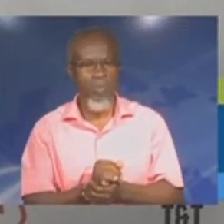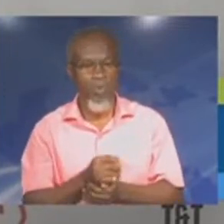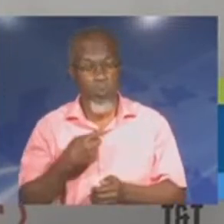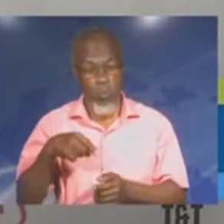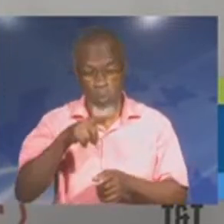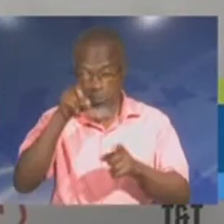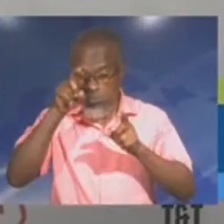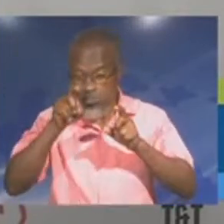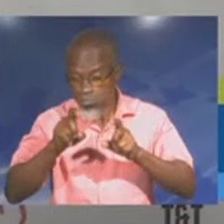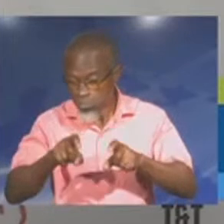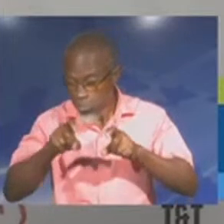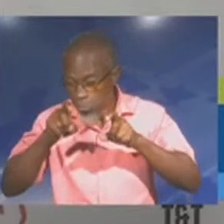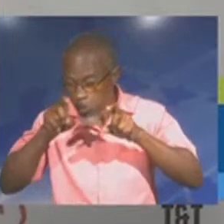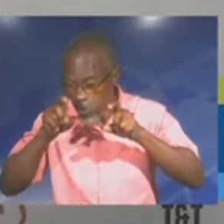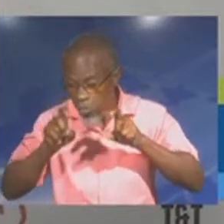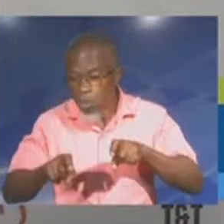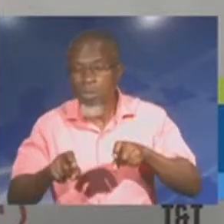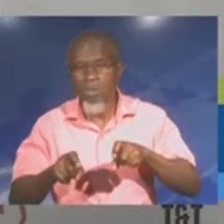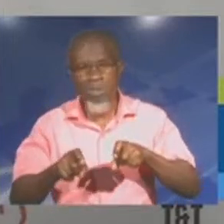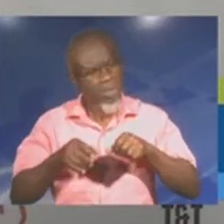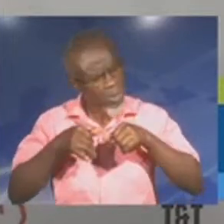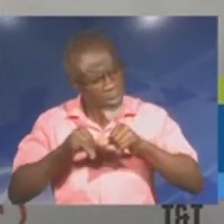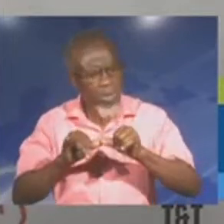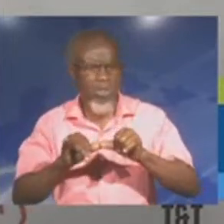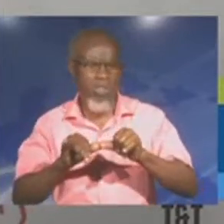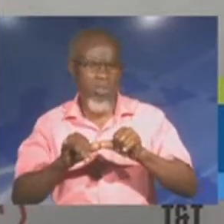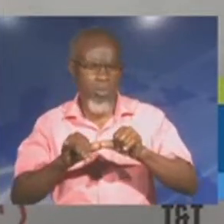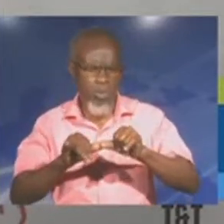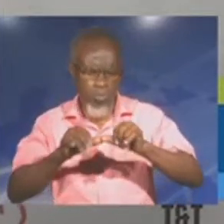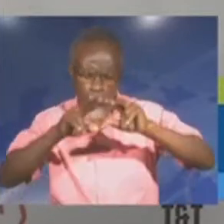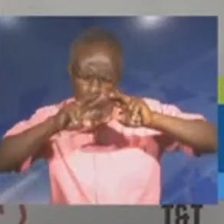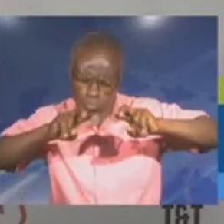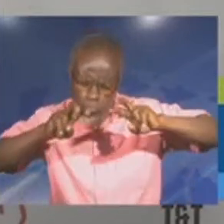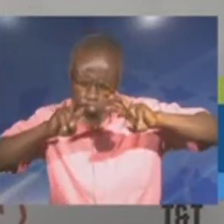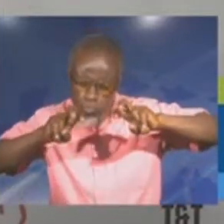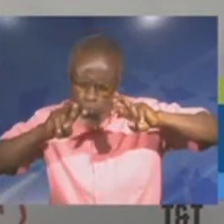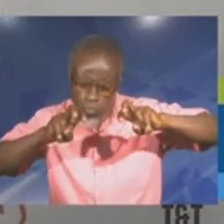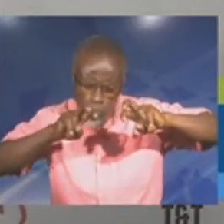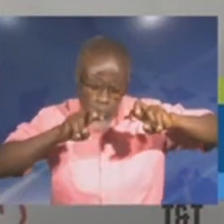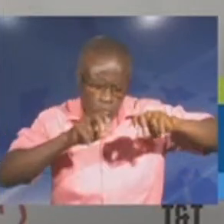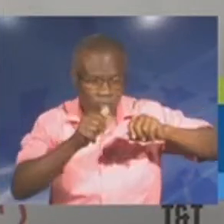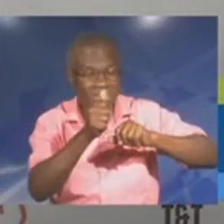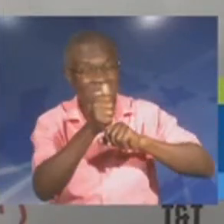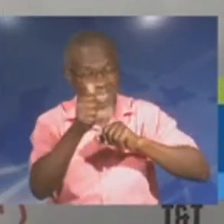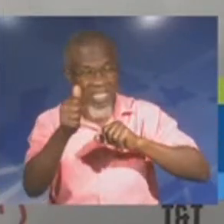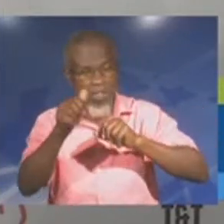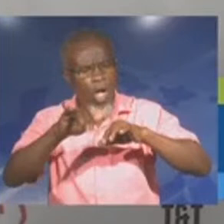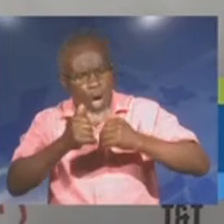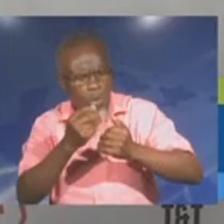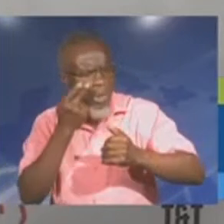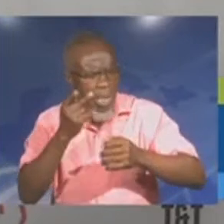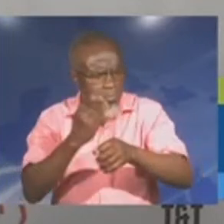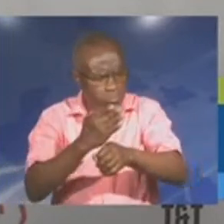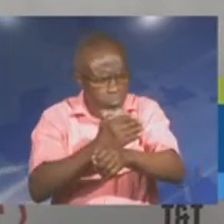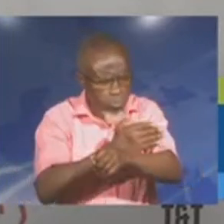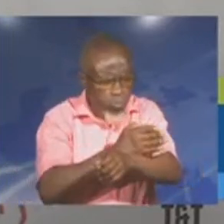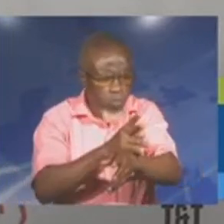as nurses must continue to do our research for improvement of patient care and the profession